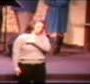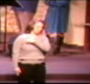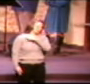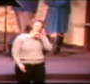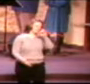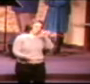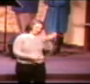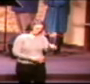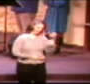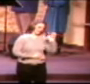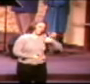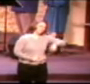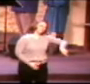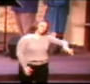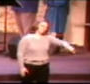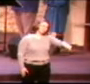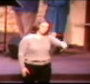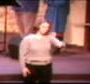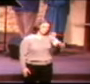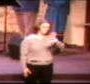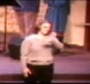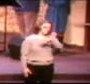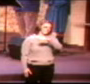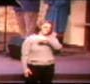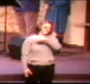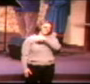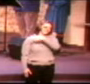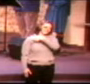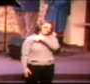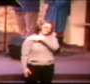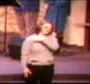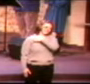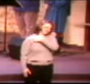us, that we